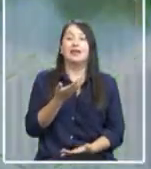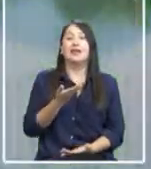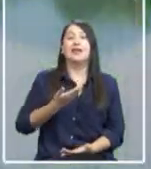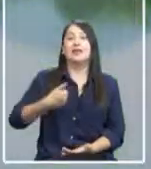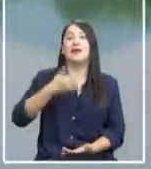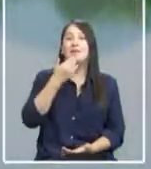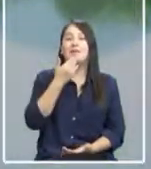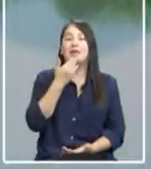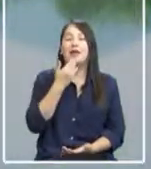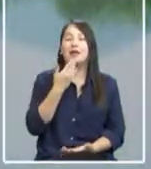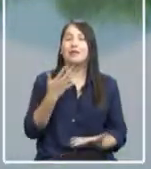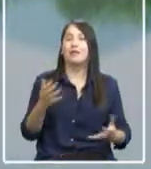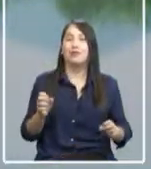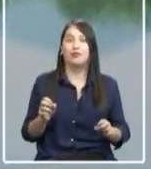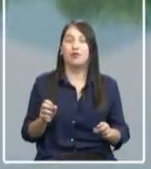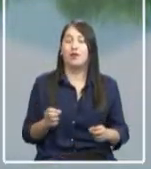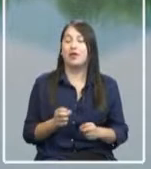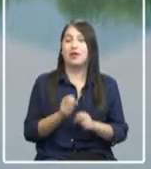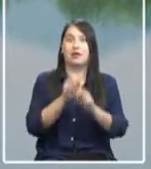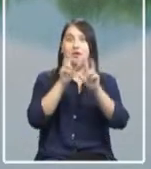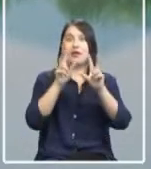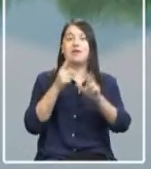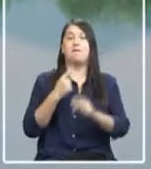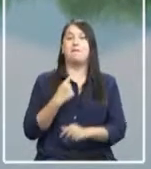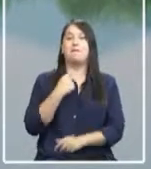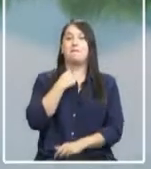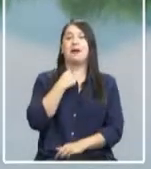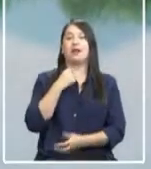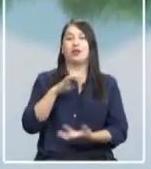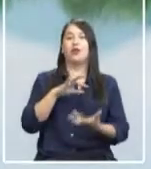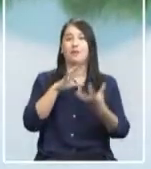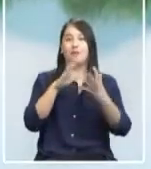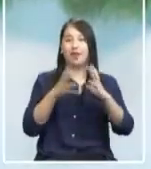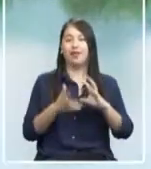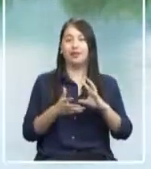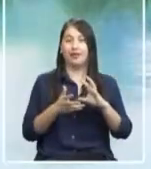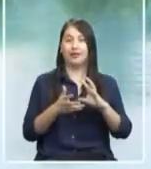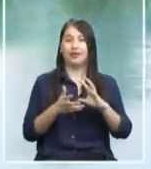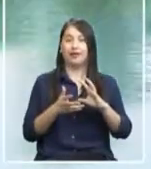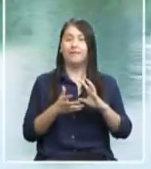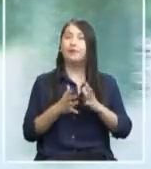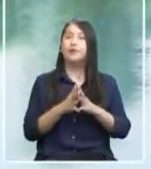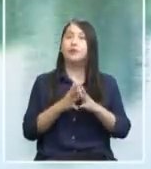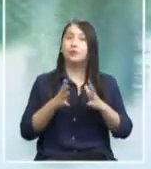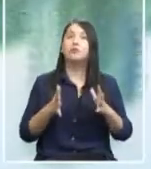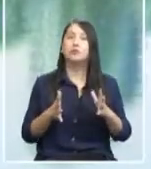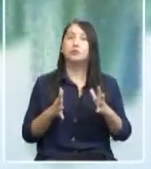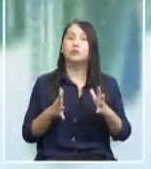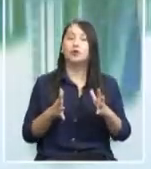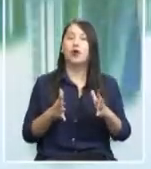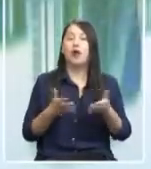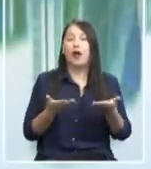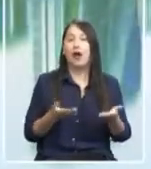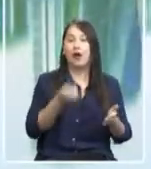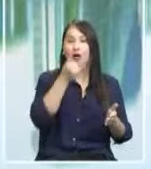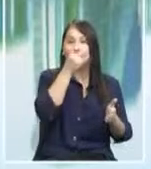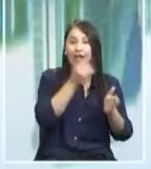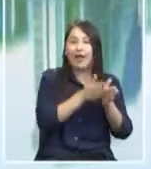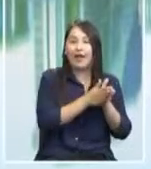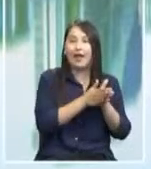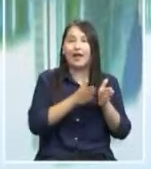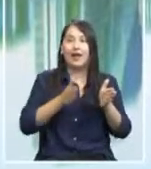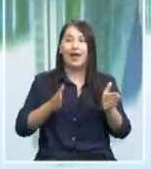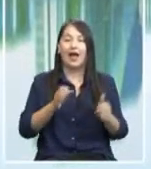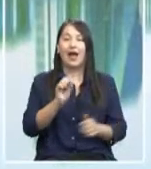people are calling our era the era of the Anthropocene. Yet our future is